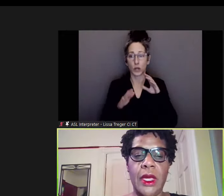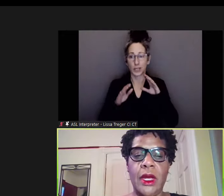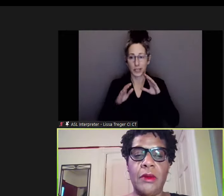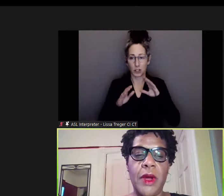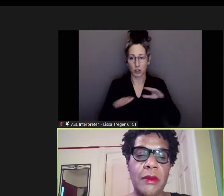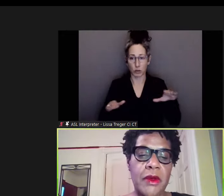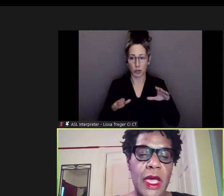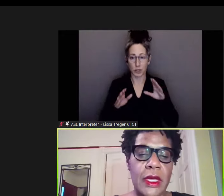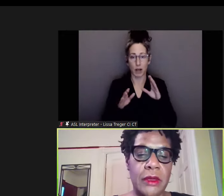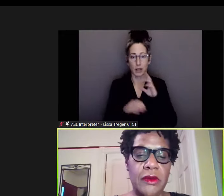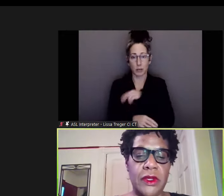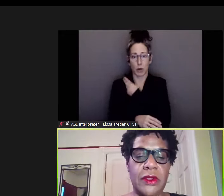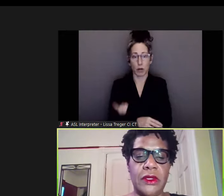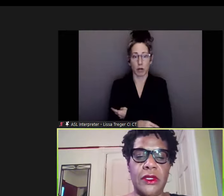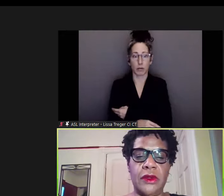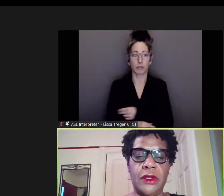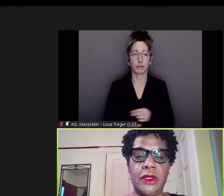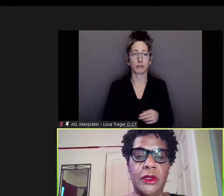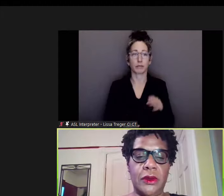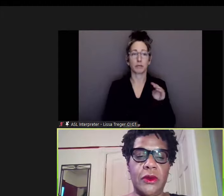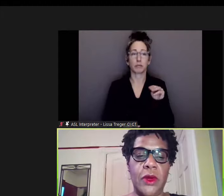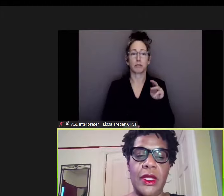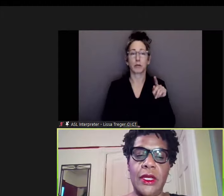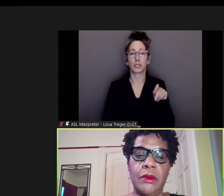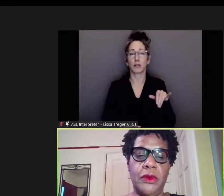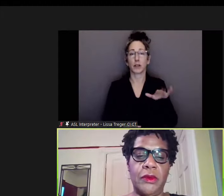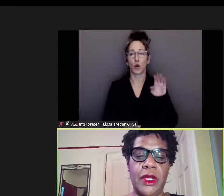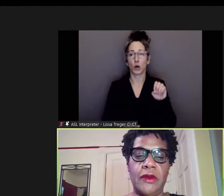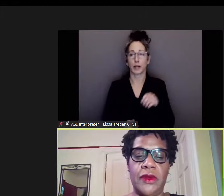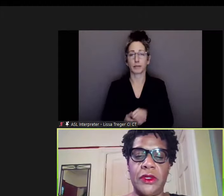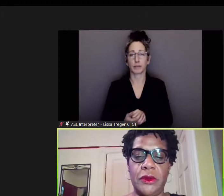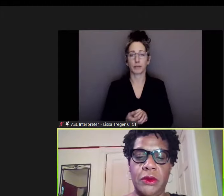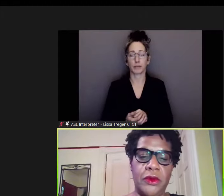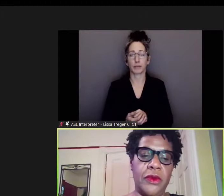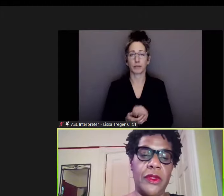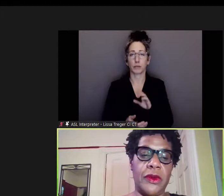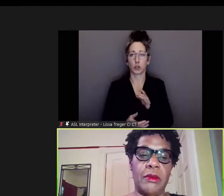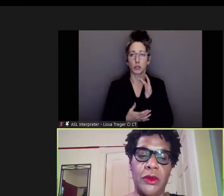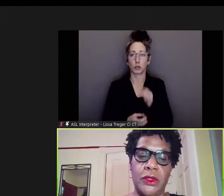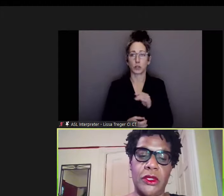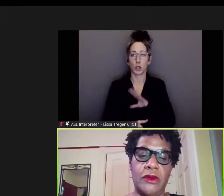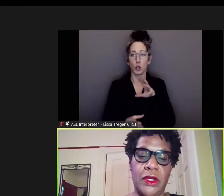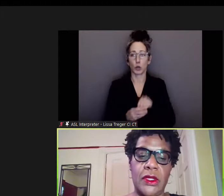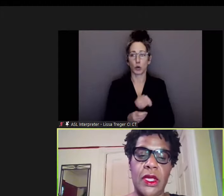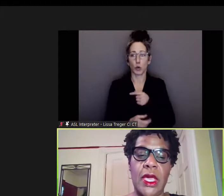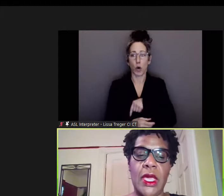Montefiore. Her primary academic research interests include quality improvement efforts to improve